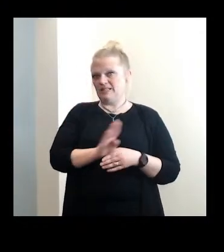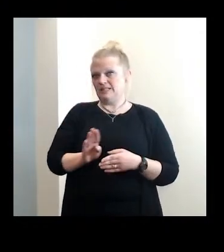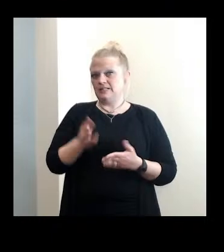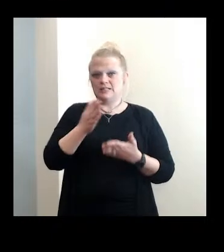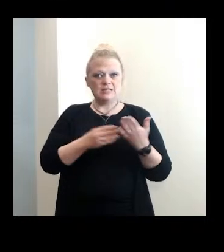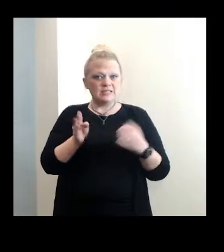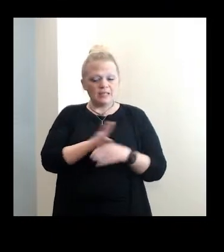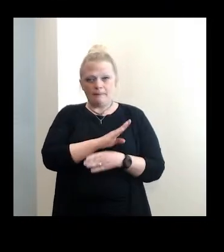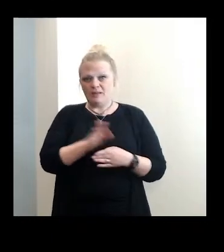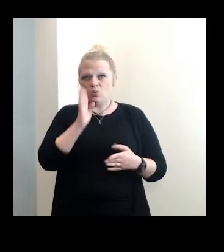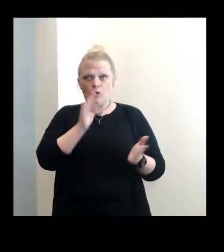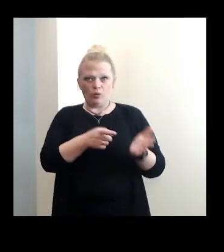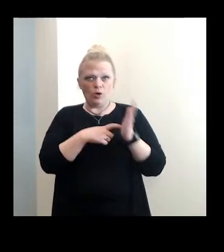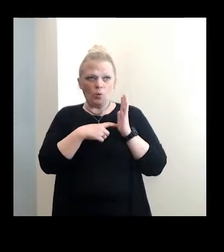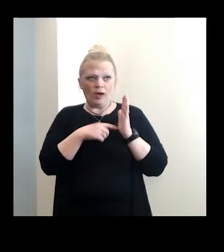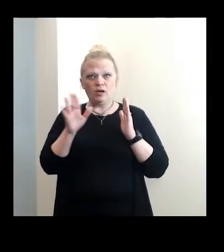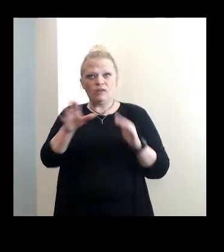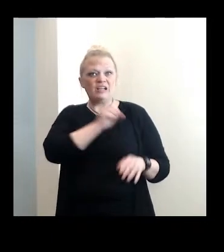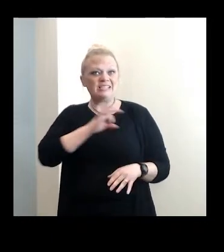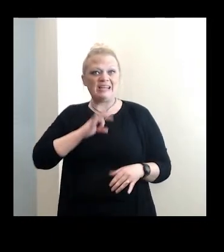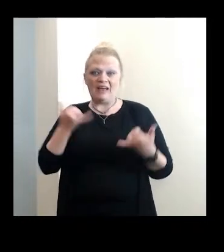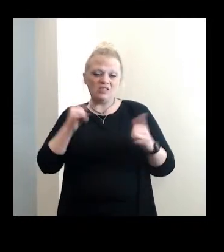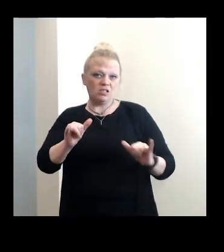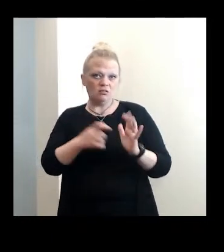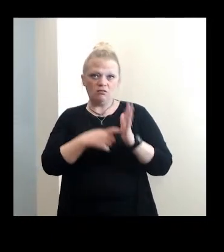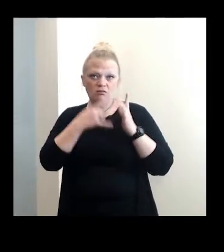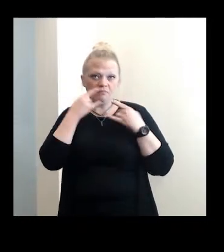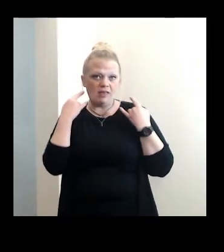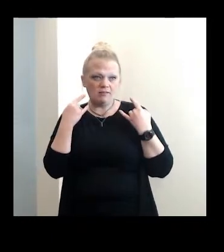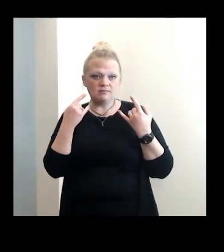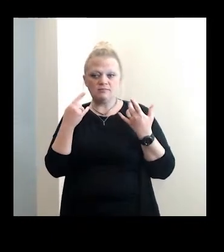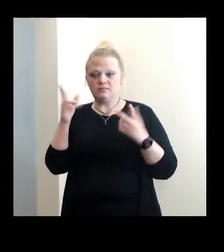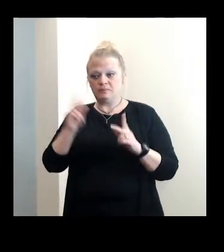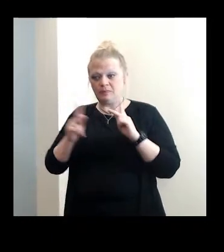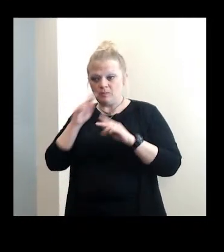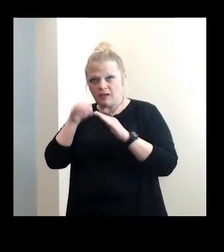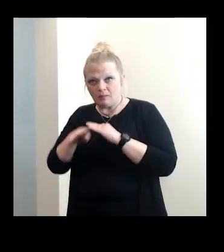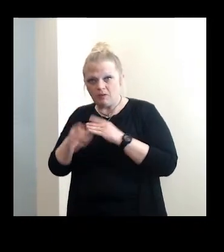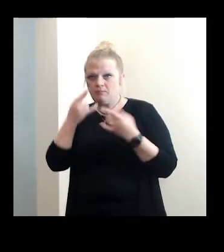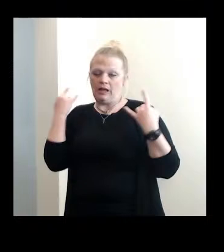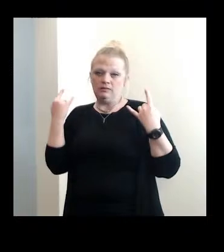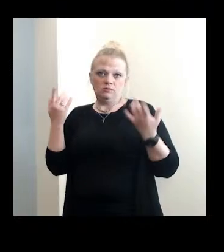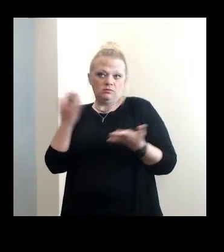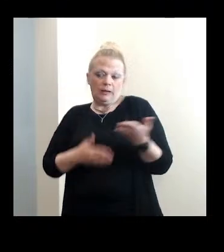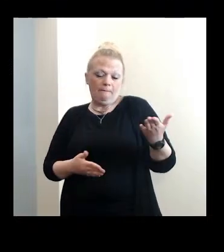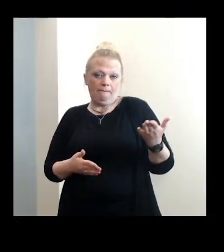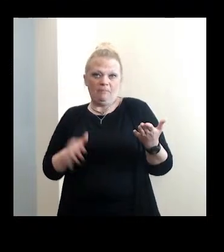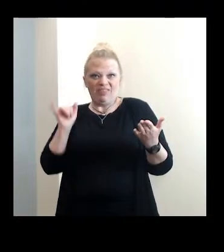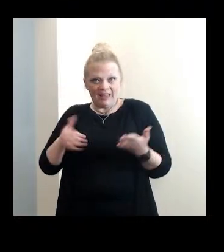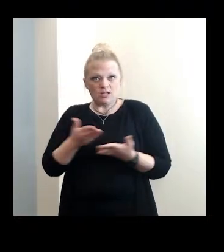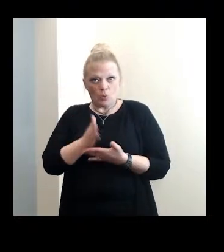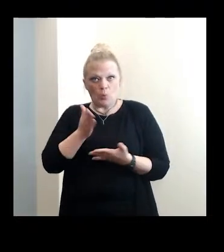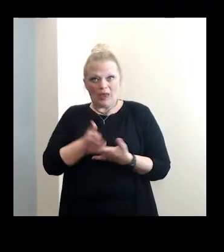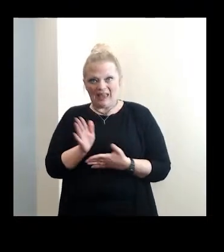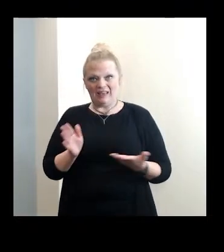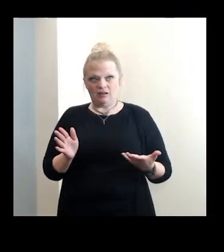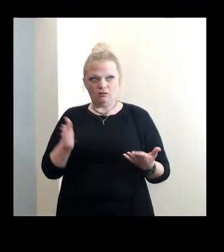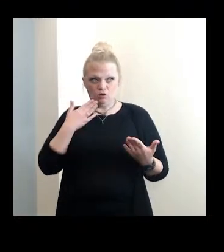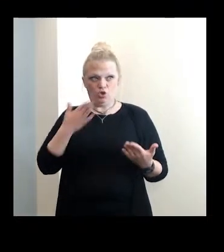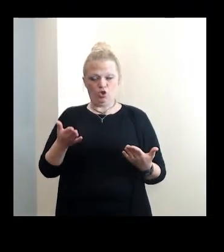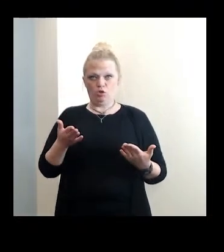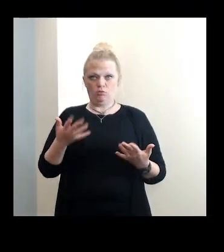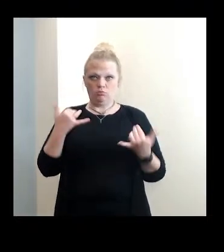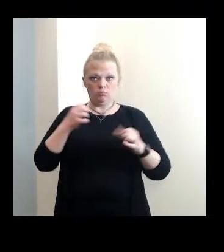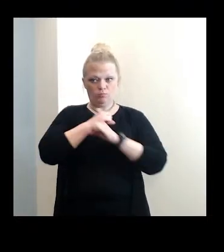Some businesses are going to require their employees to still wear masks. They're going to require people to come in and wear masks. That's okay. That's good. That means